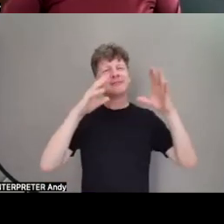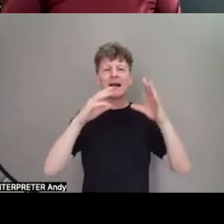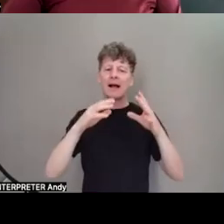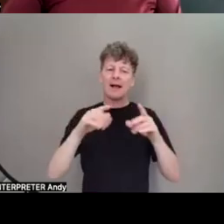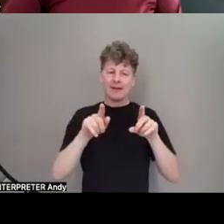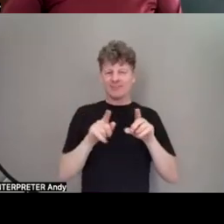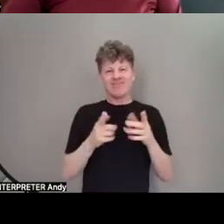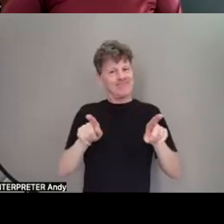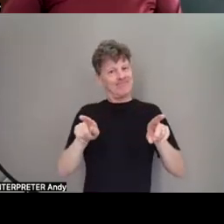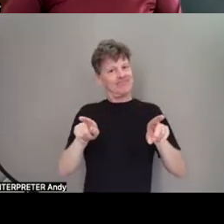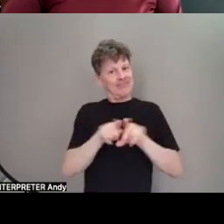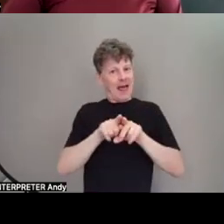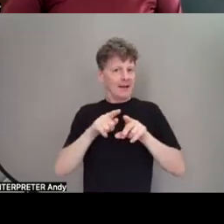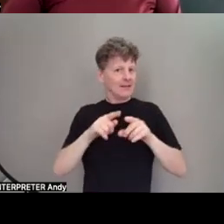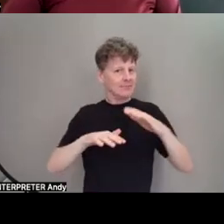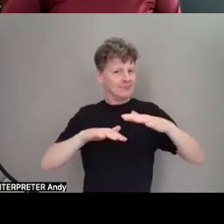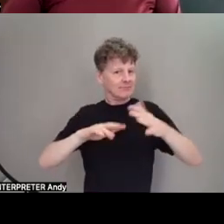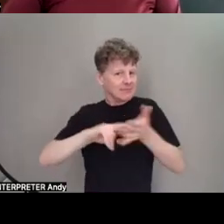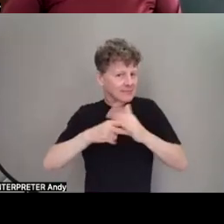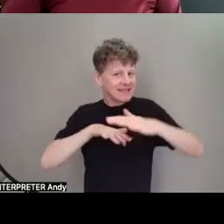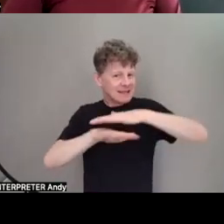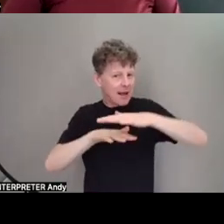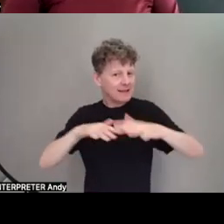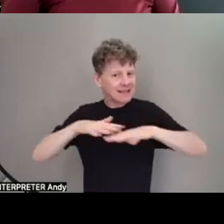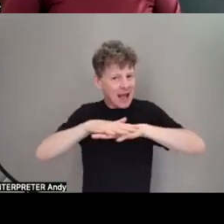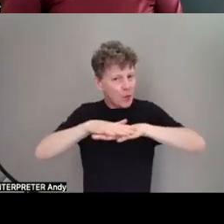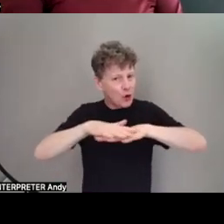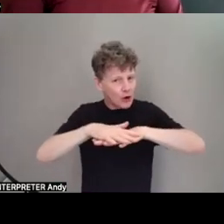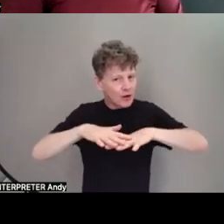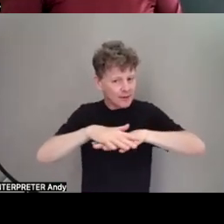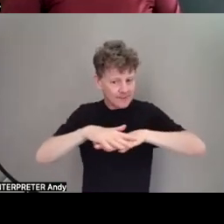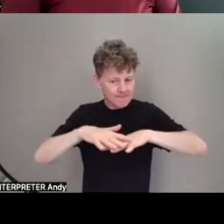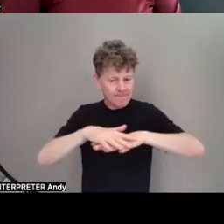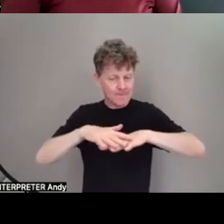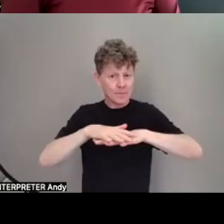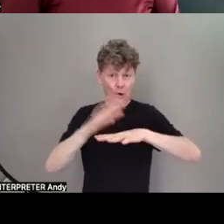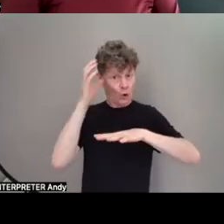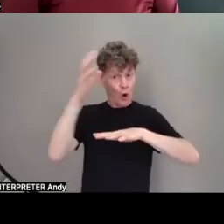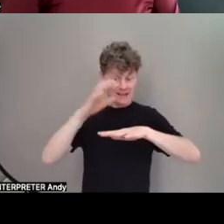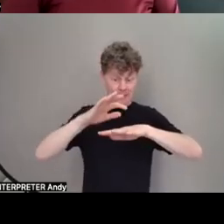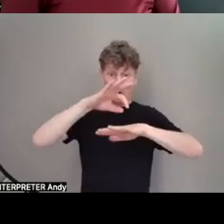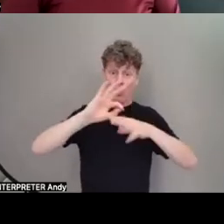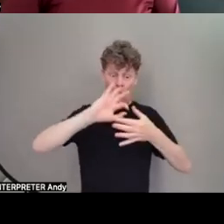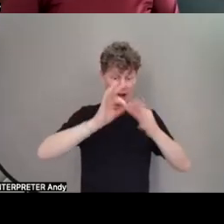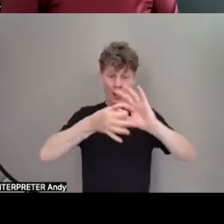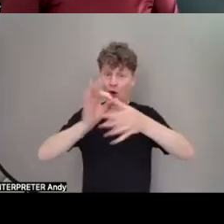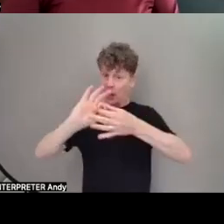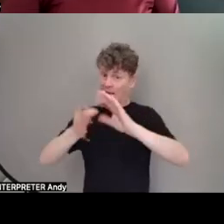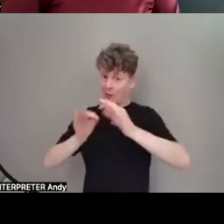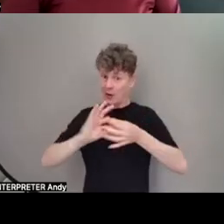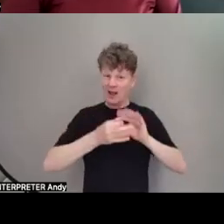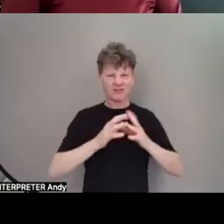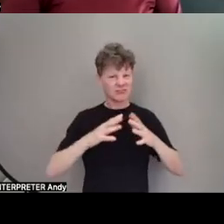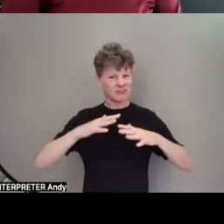in terms of semantic network, in terms of concepts that are interconnected in a network-like